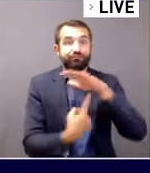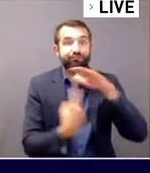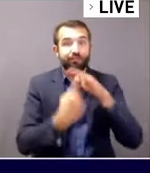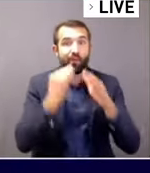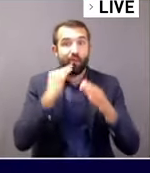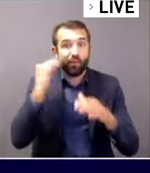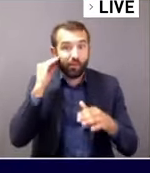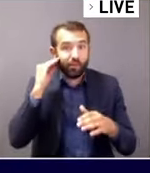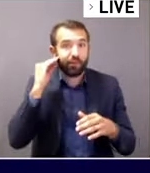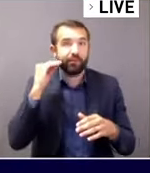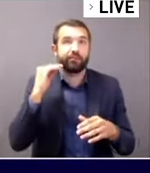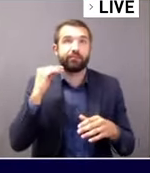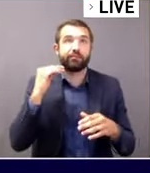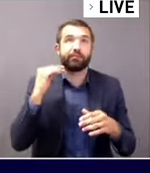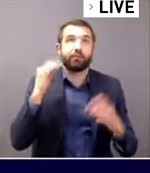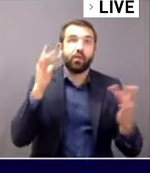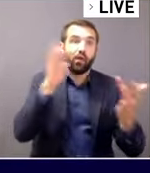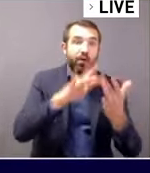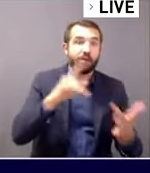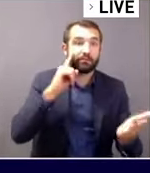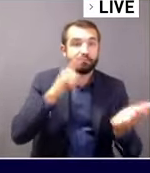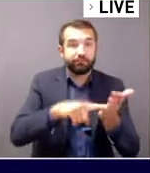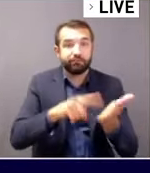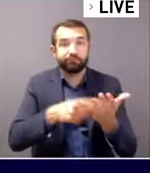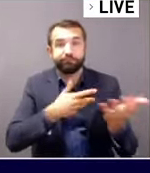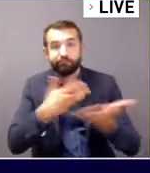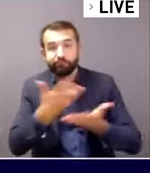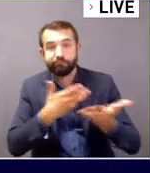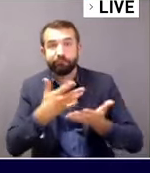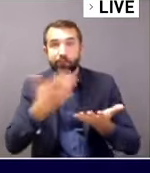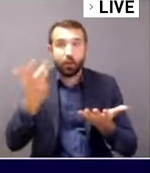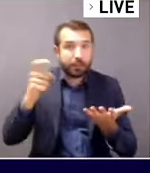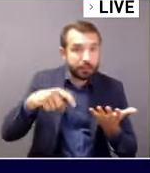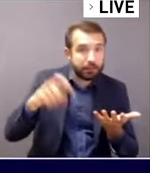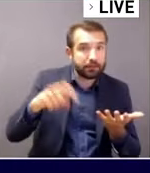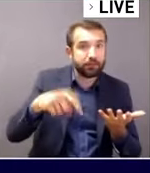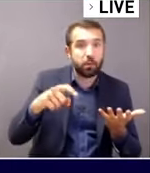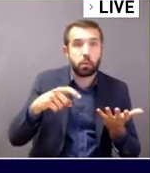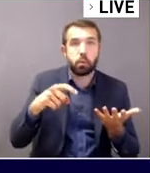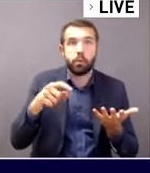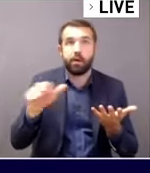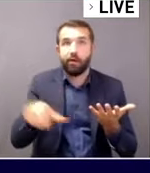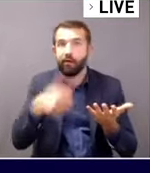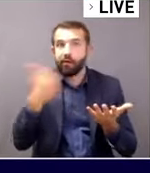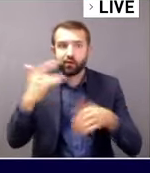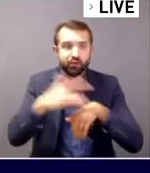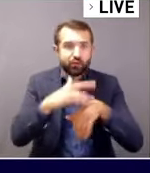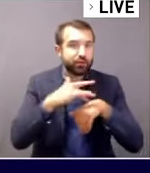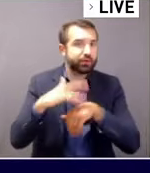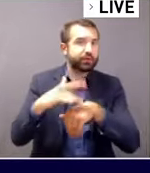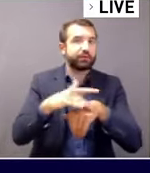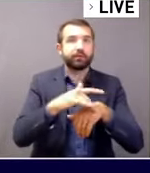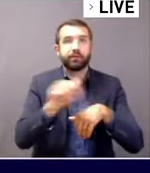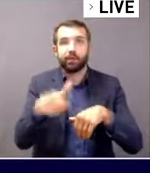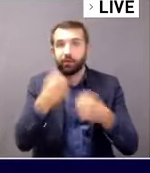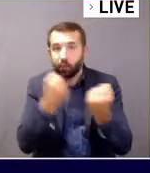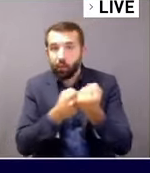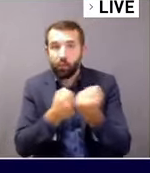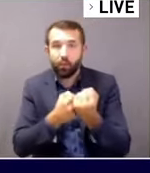contact tracer will discuss any needs that you might have and work to connect you with additional supports if you need